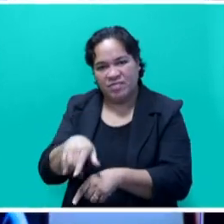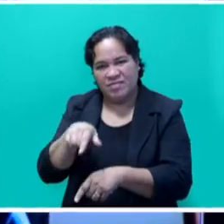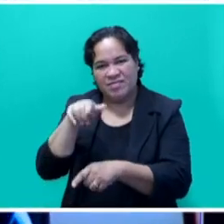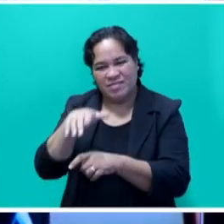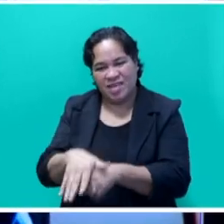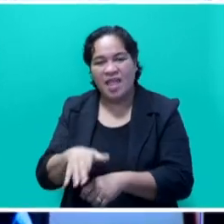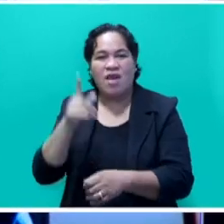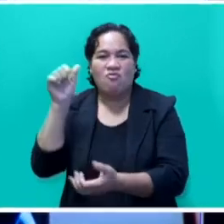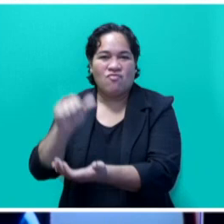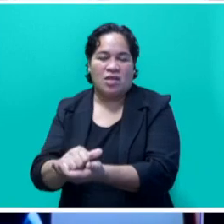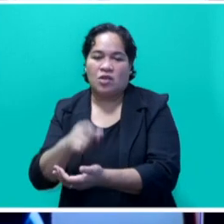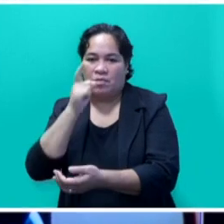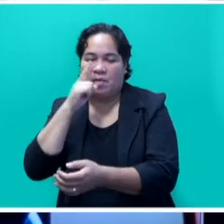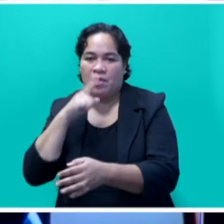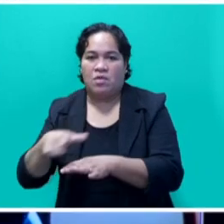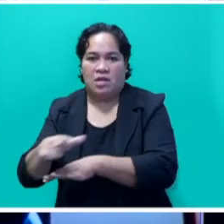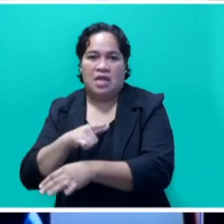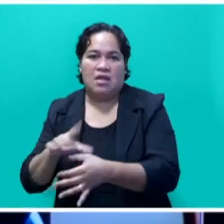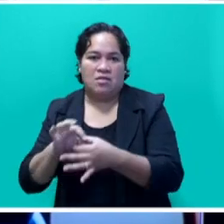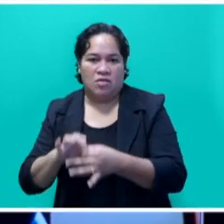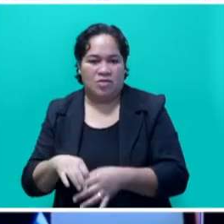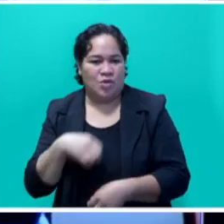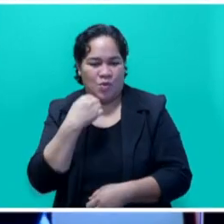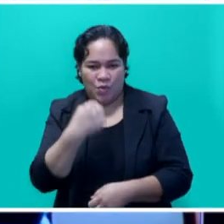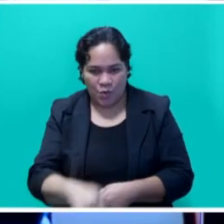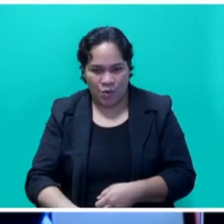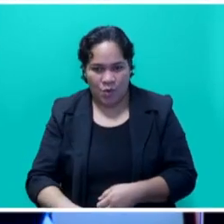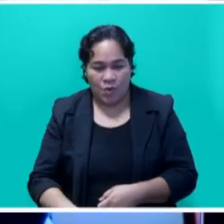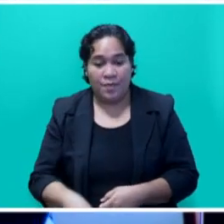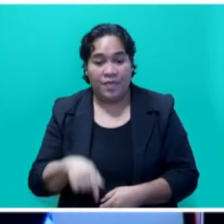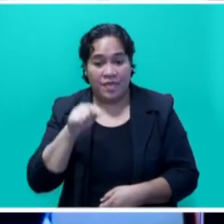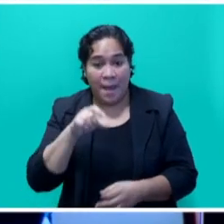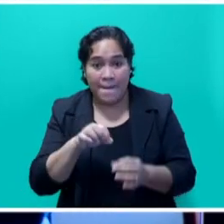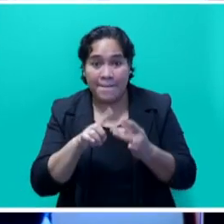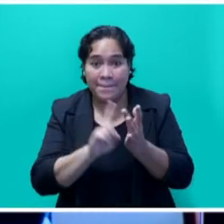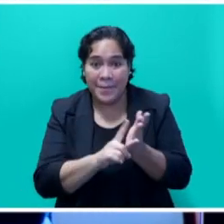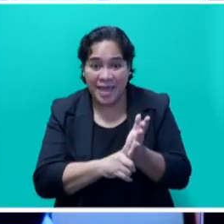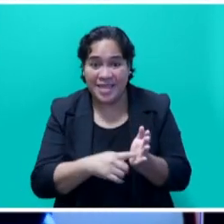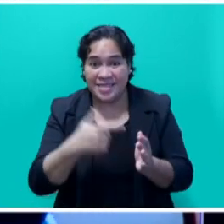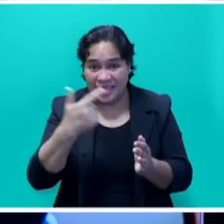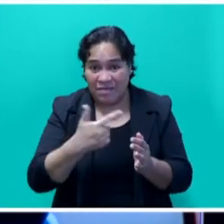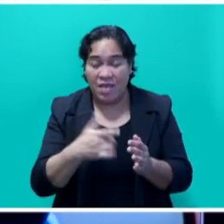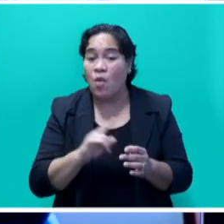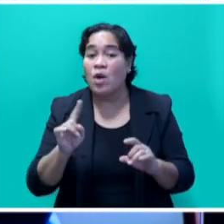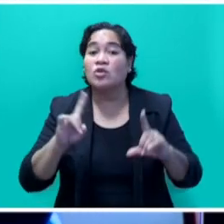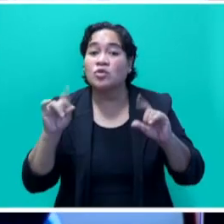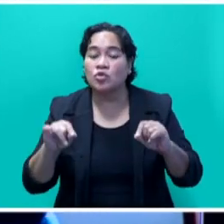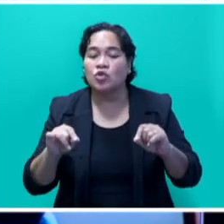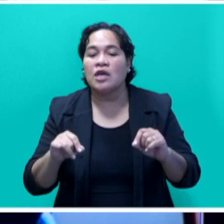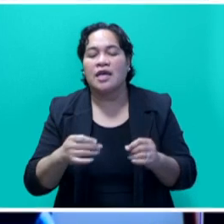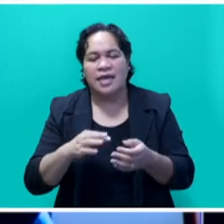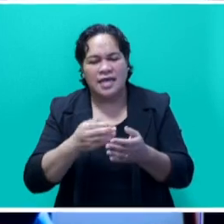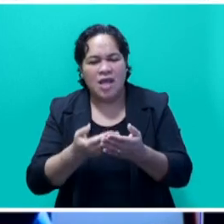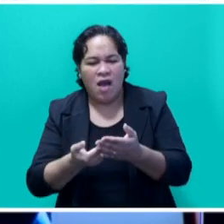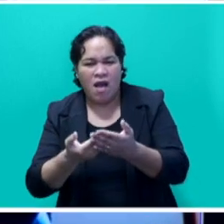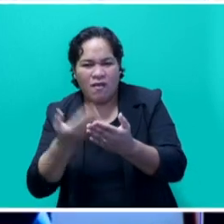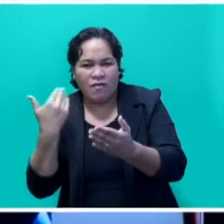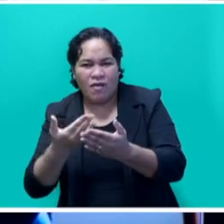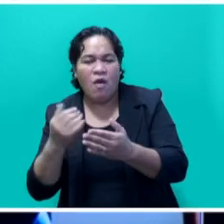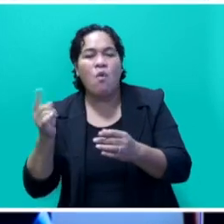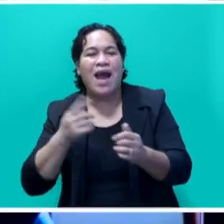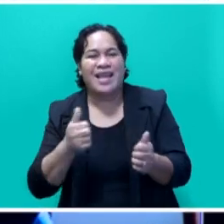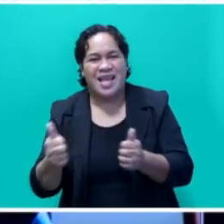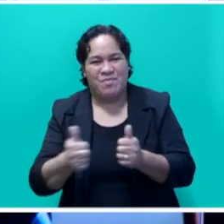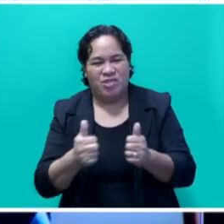the Itauke landowners. Mr. Speaker, sir, what it does is actually remove an administrative